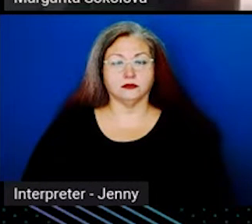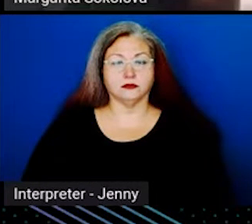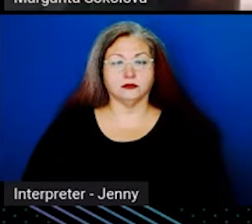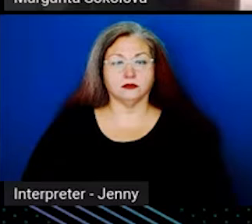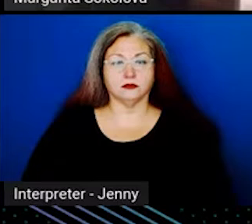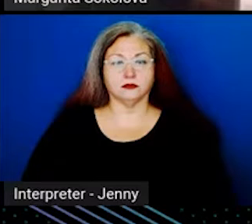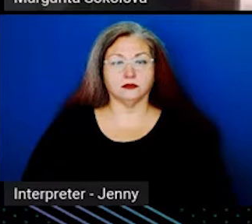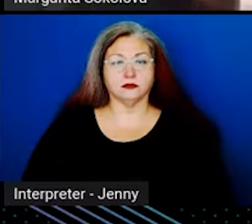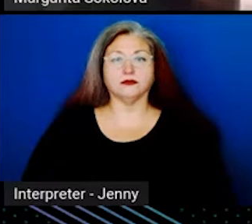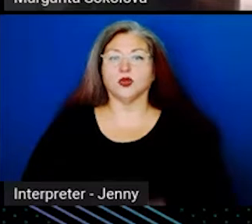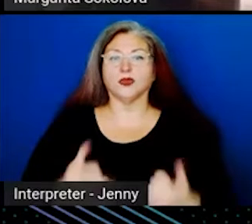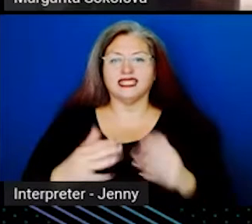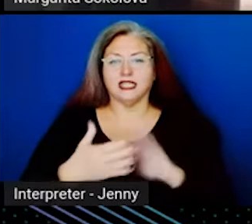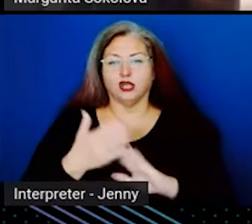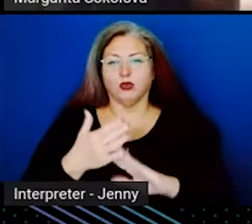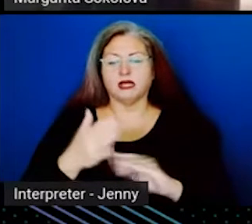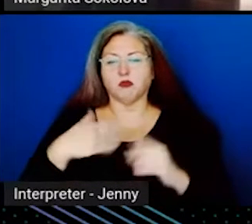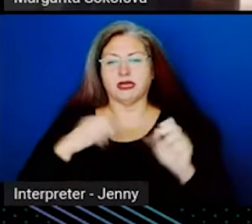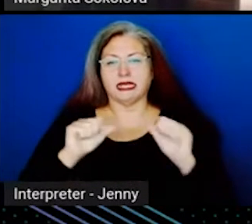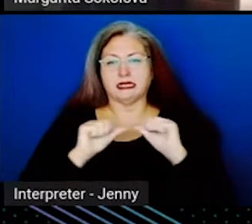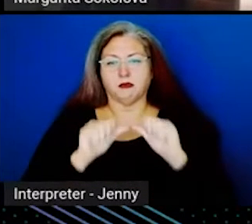Still running. Okay, so we can keep going here.